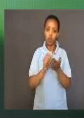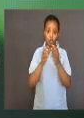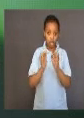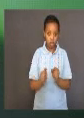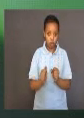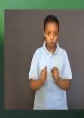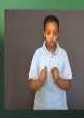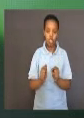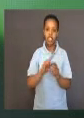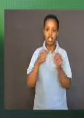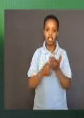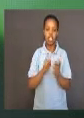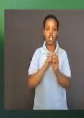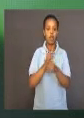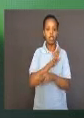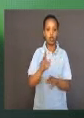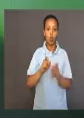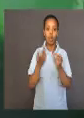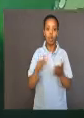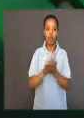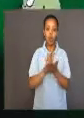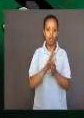on a piece of notebook paper.